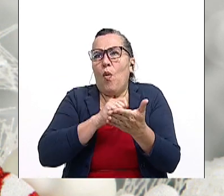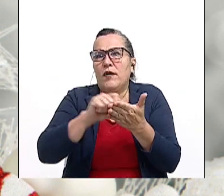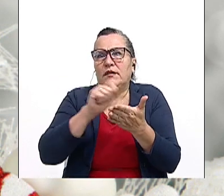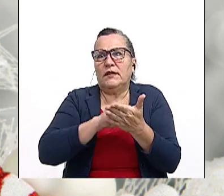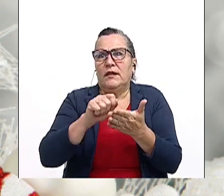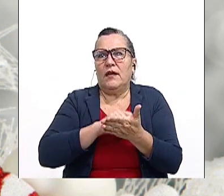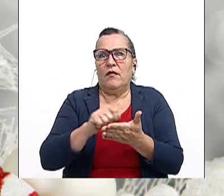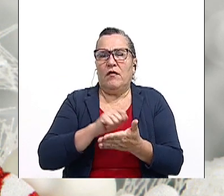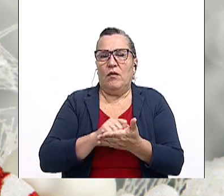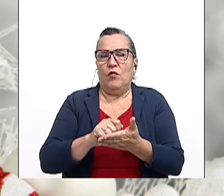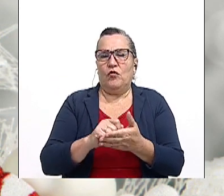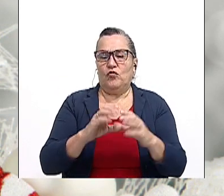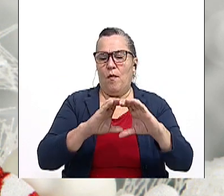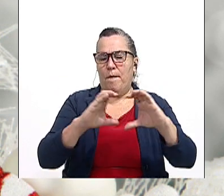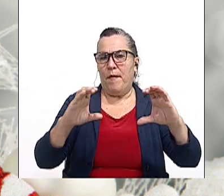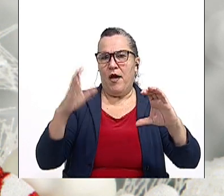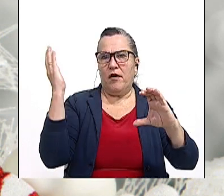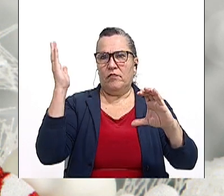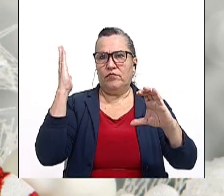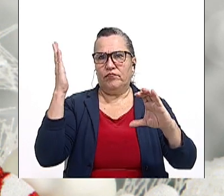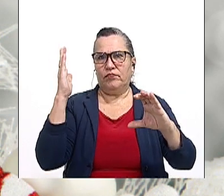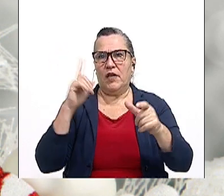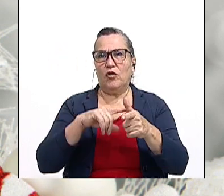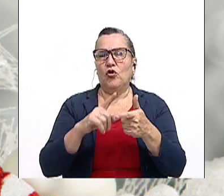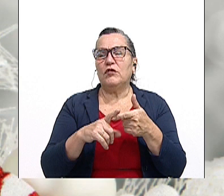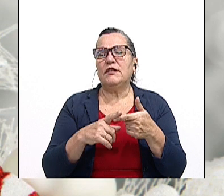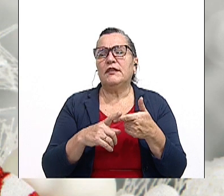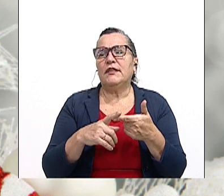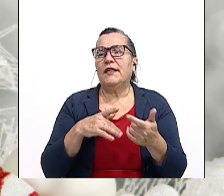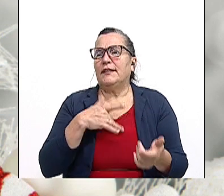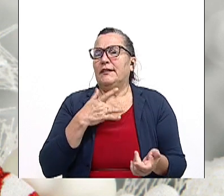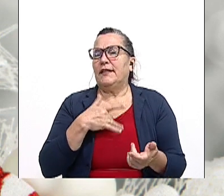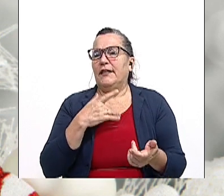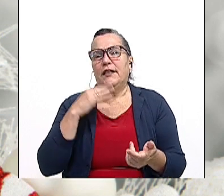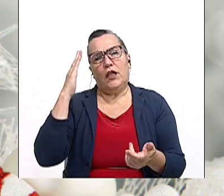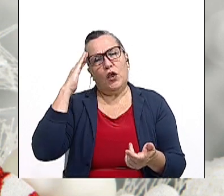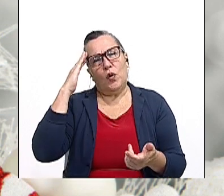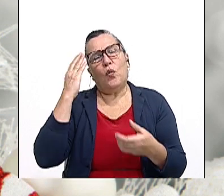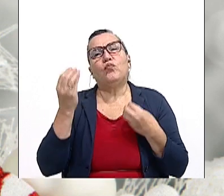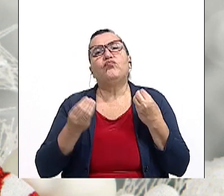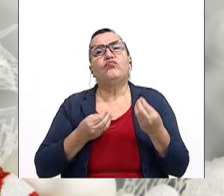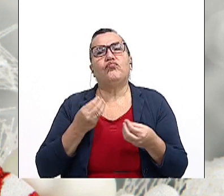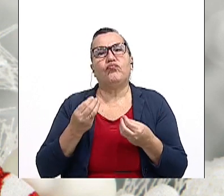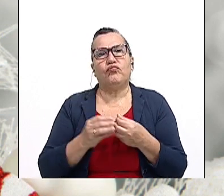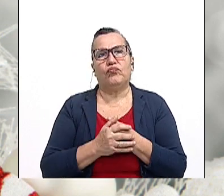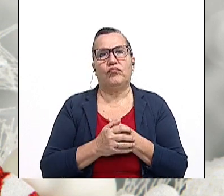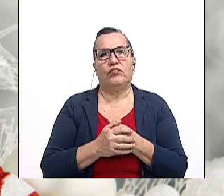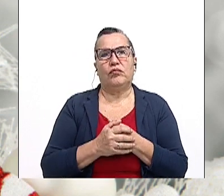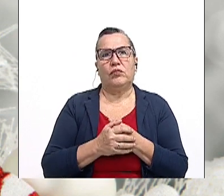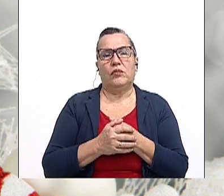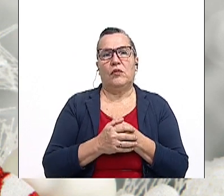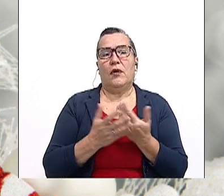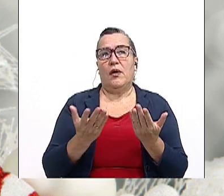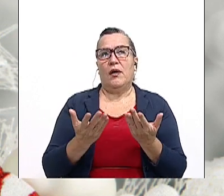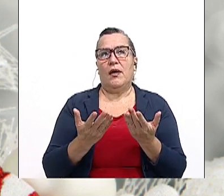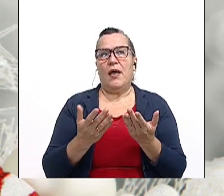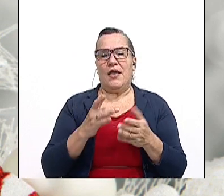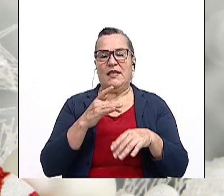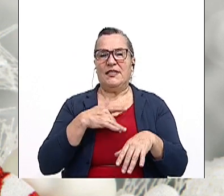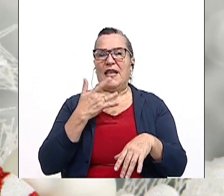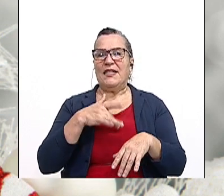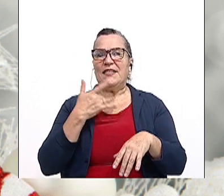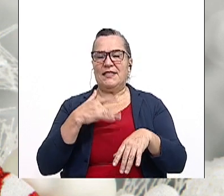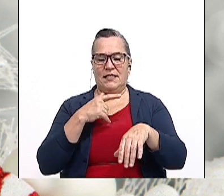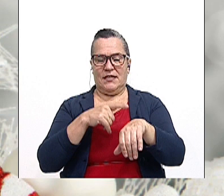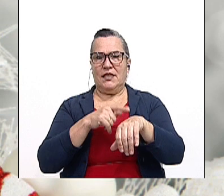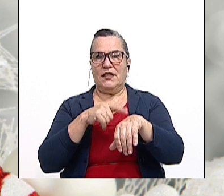we appeal to the senses. So how do we write an expository paragraph? We appeal to the